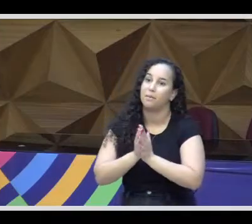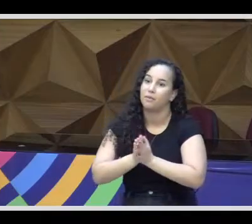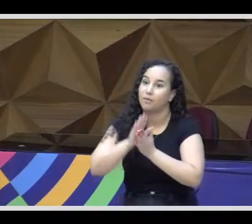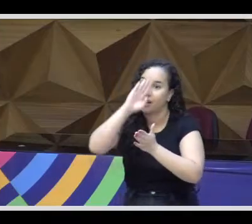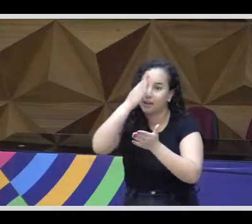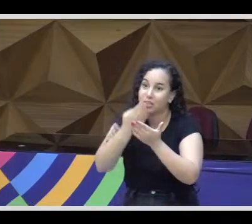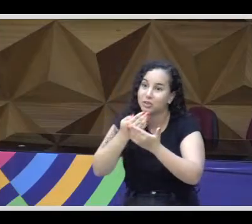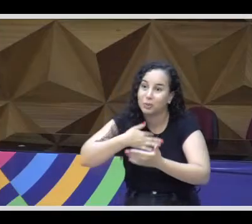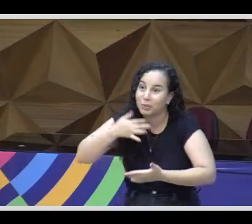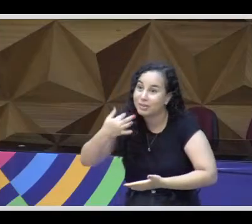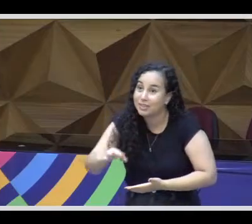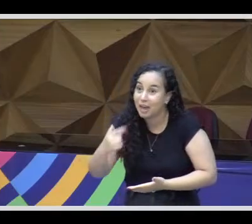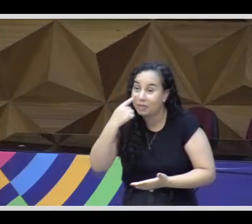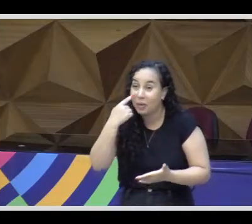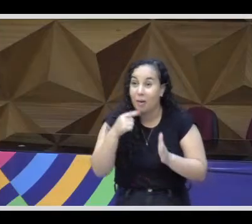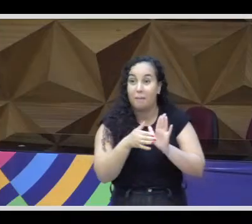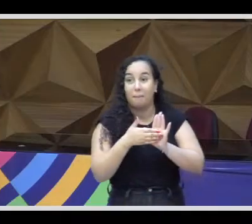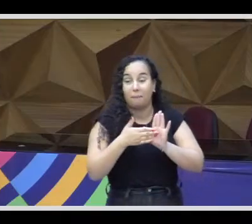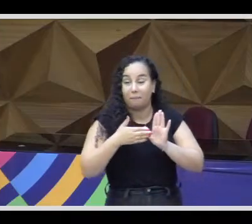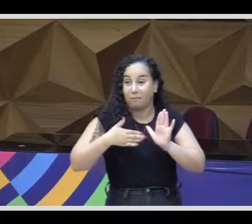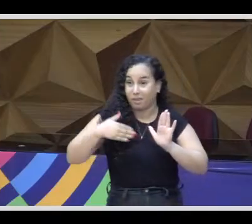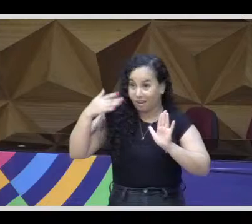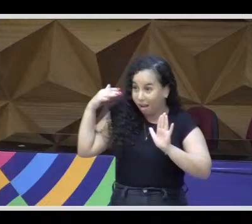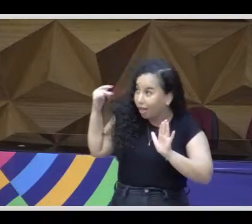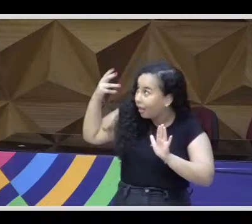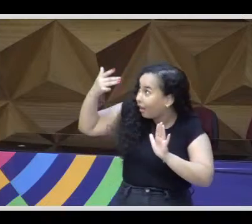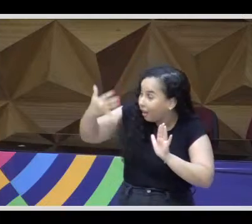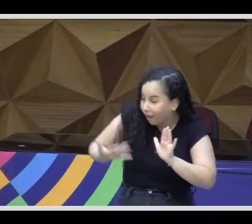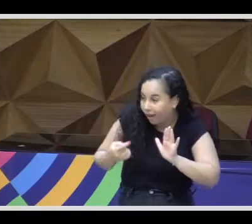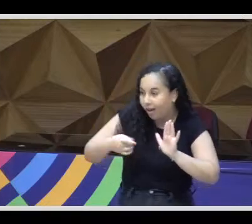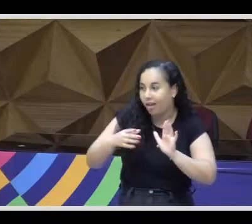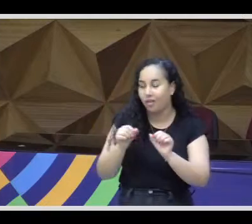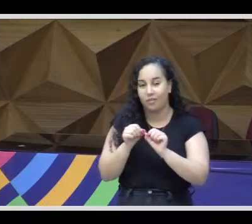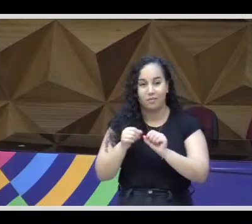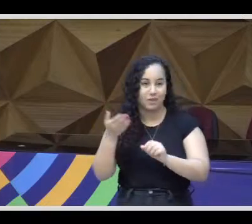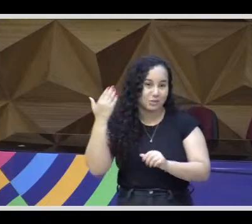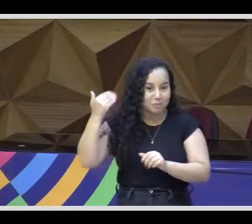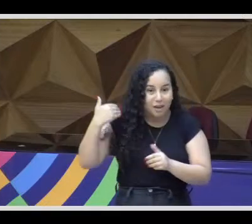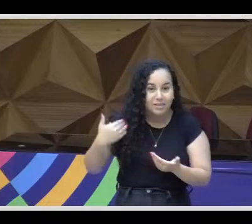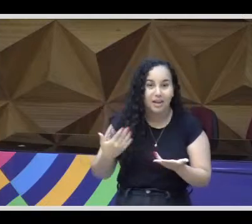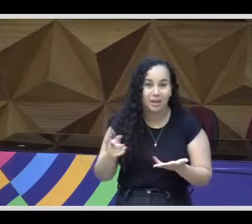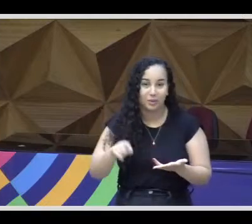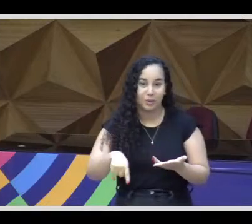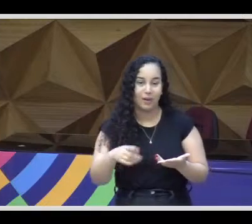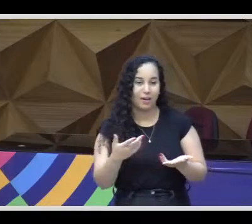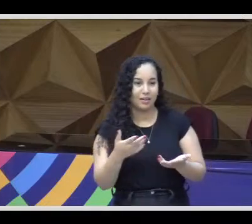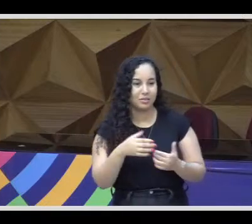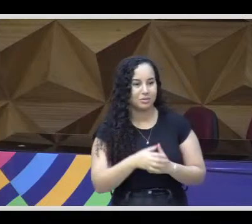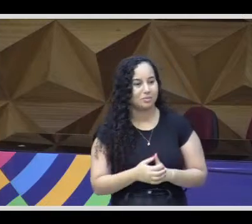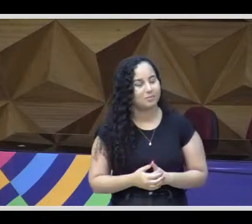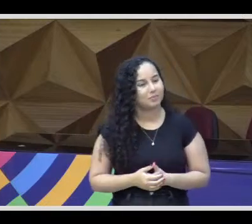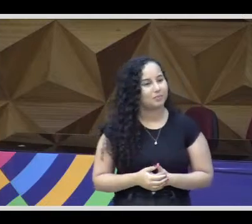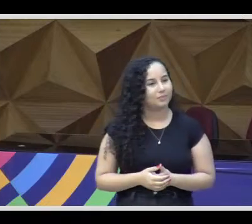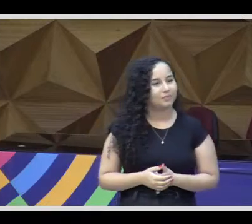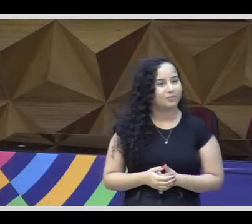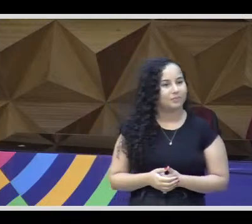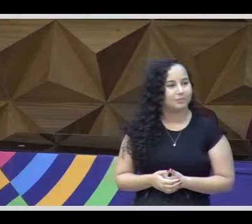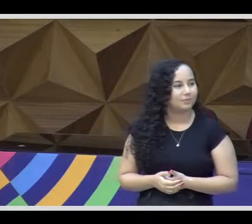right. Look at my history. Look at what I did in the past. I mean, it's quite the opposite, unfortunately.